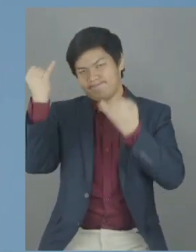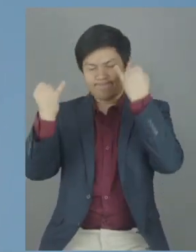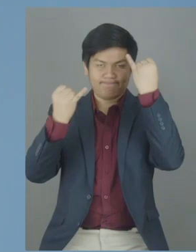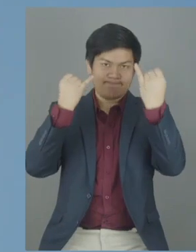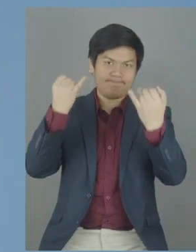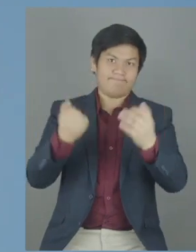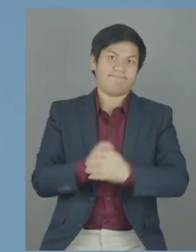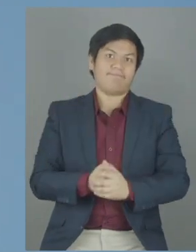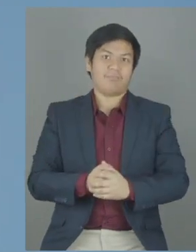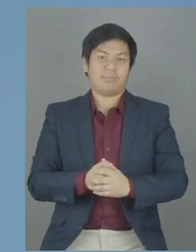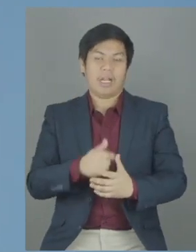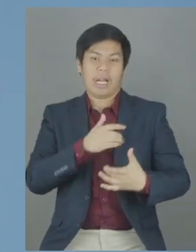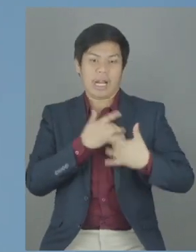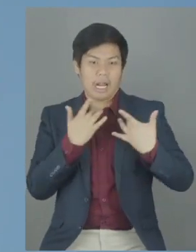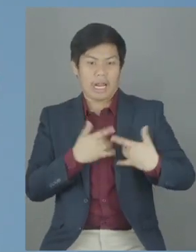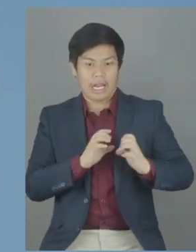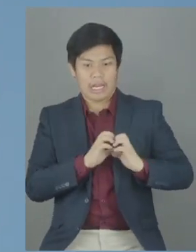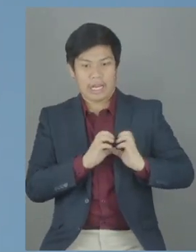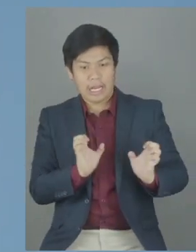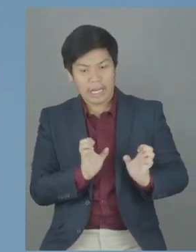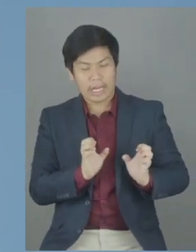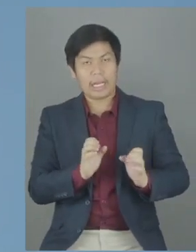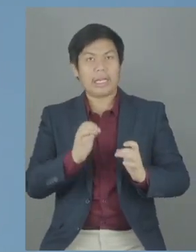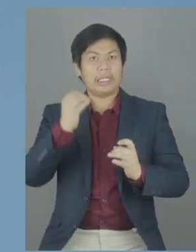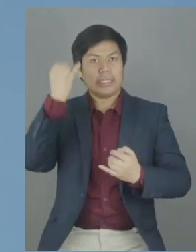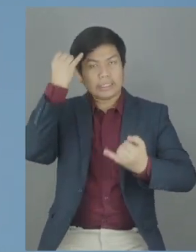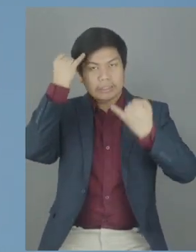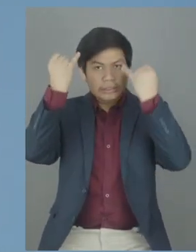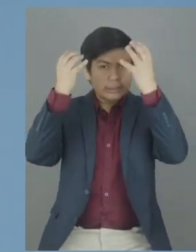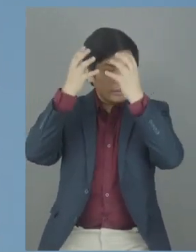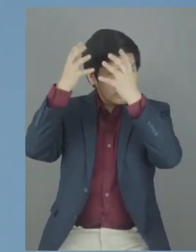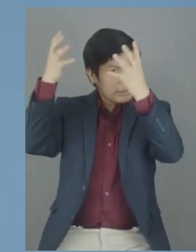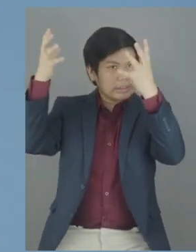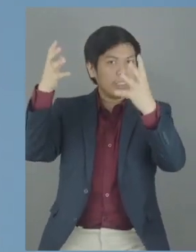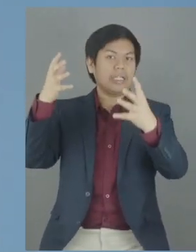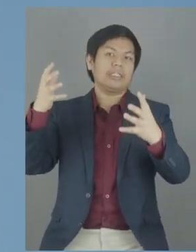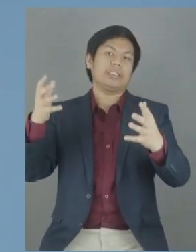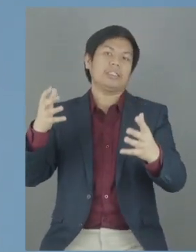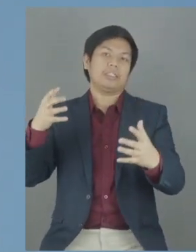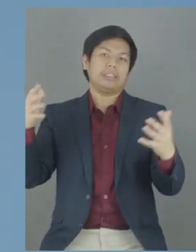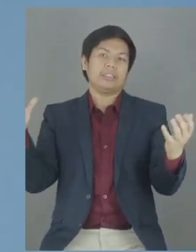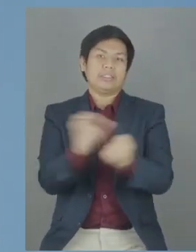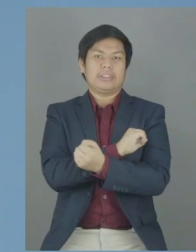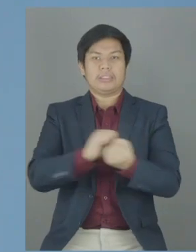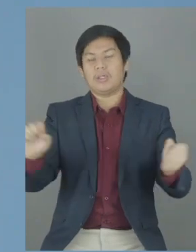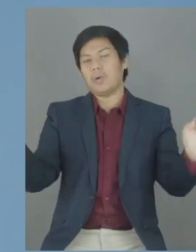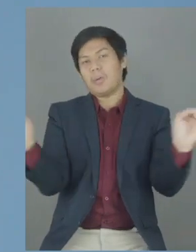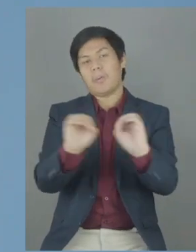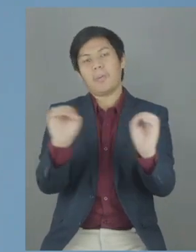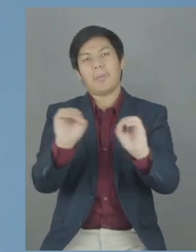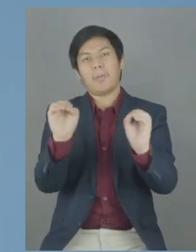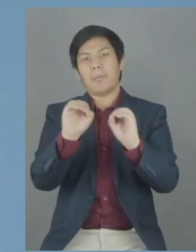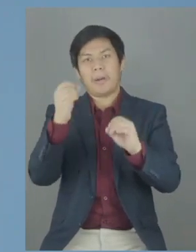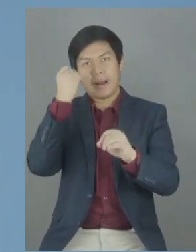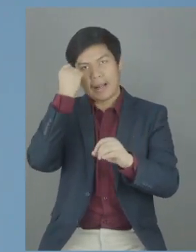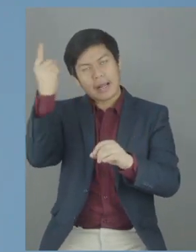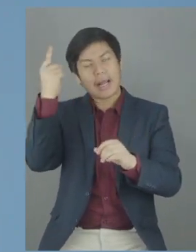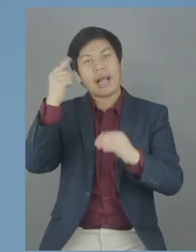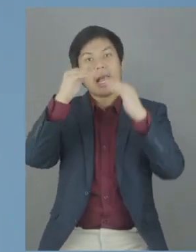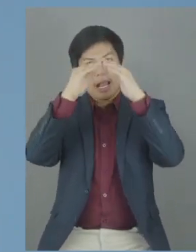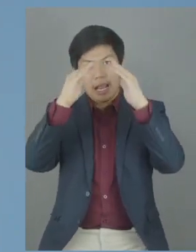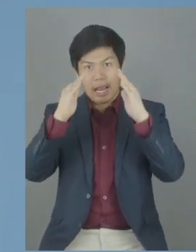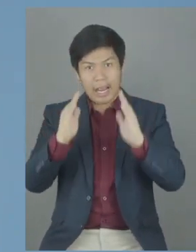Brokenhearted, dreams crushed, no one understands. You have a shelter, but you don't have a